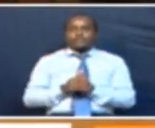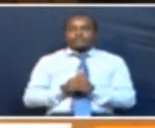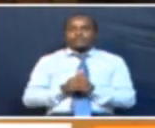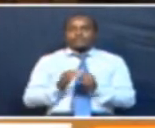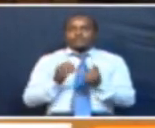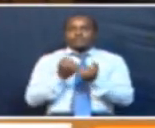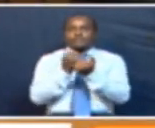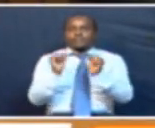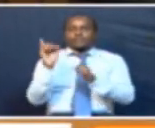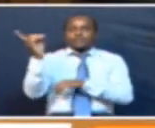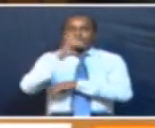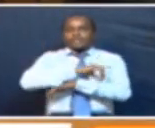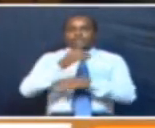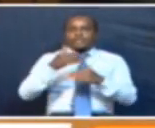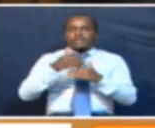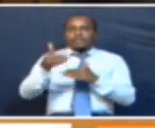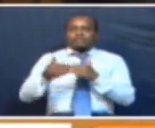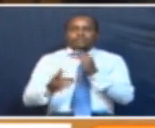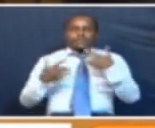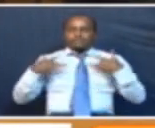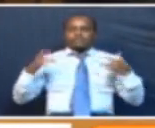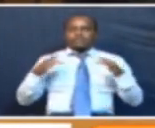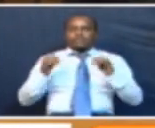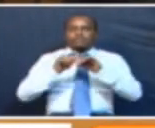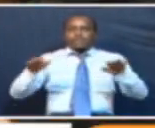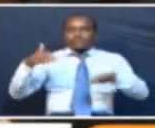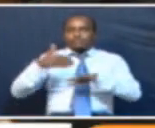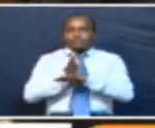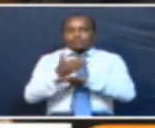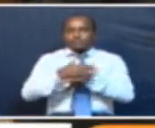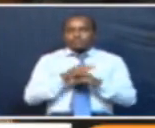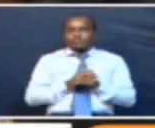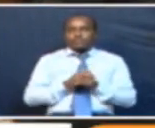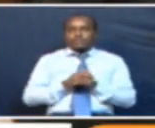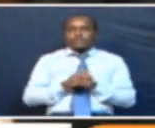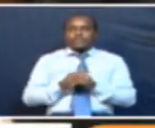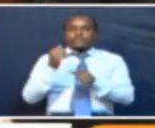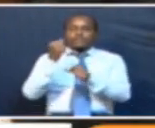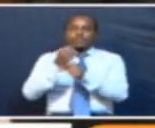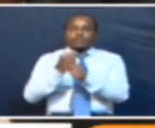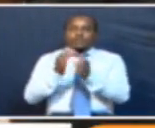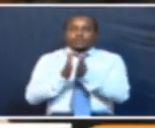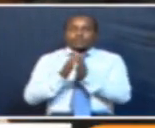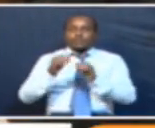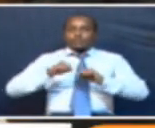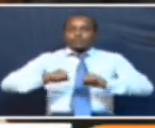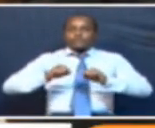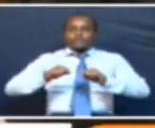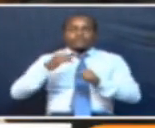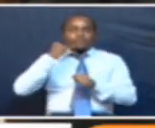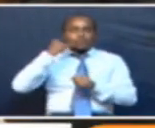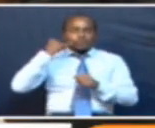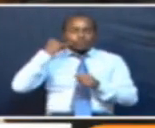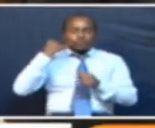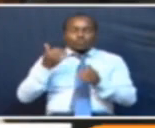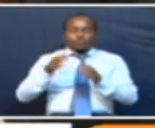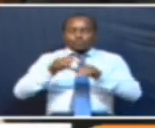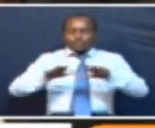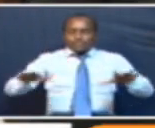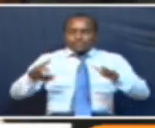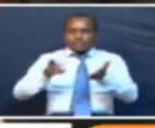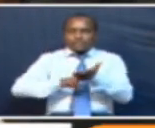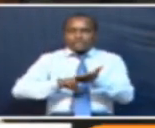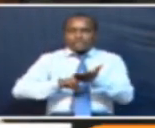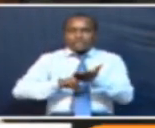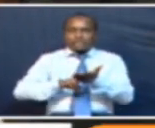day after he denied charges of land fraud. He is accused of colluding with officers at the Nakuru Lands Registry to unlawfully